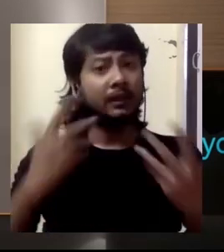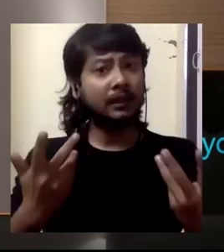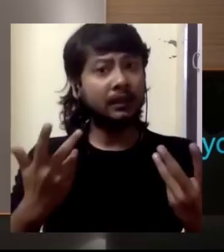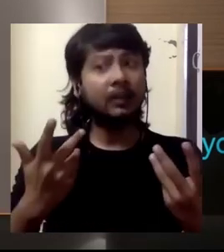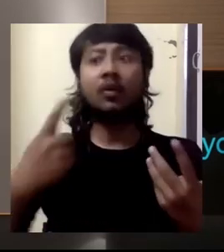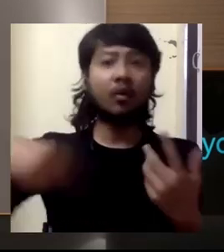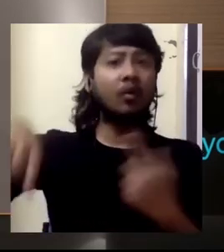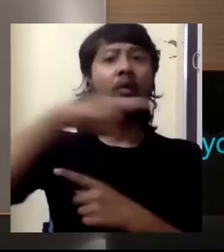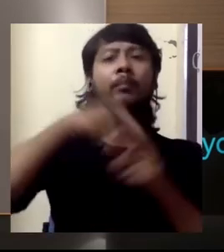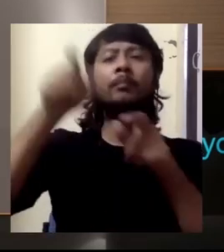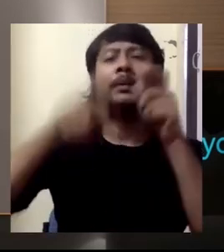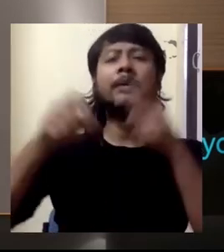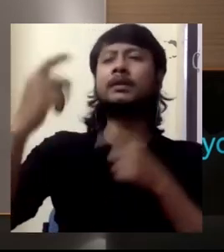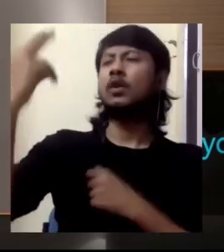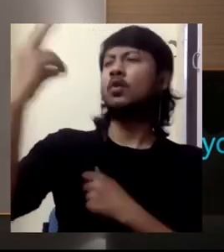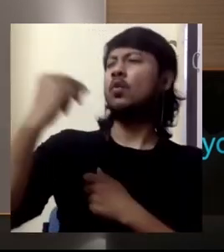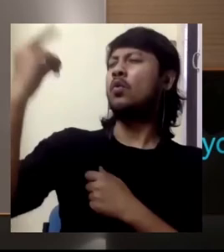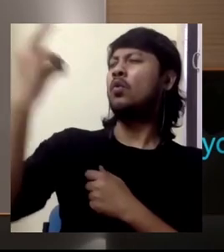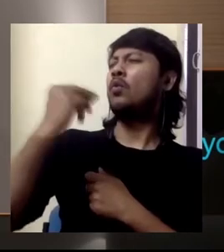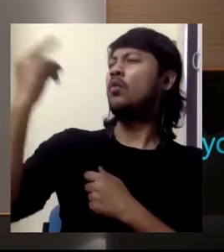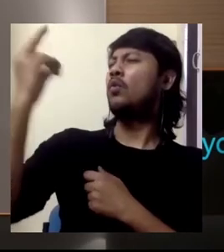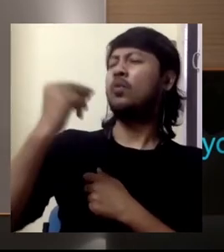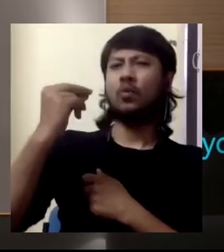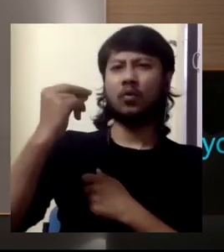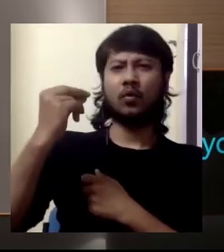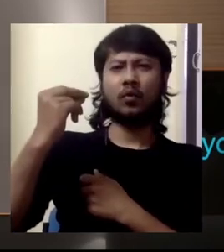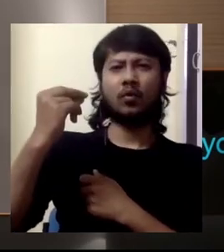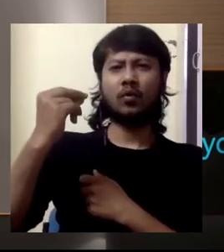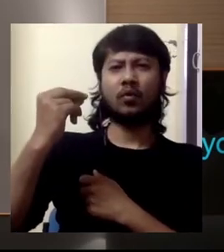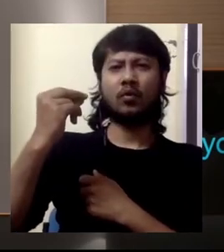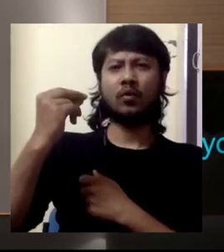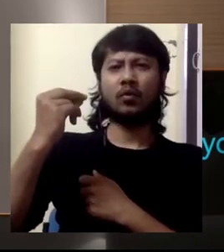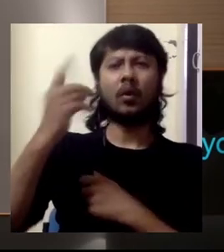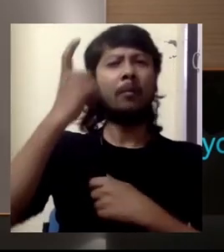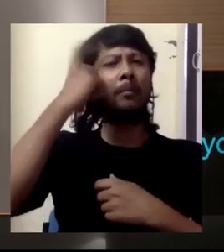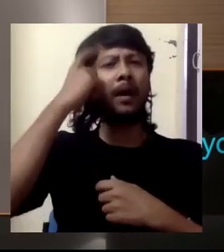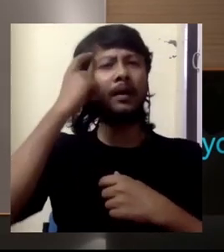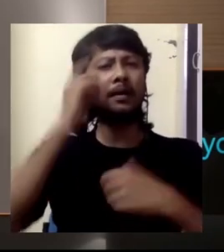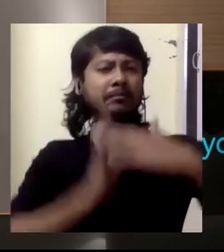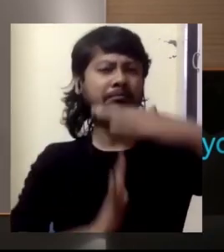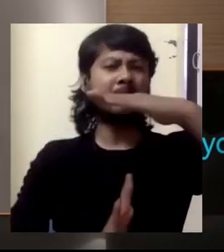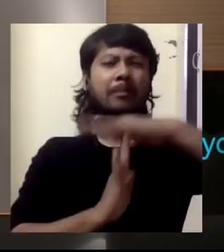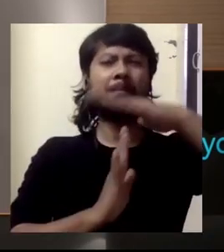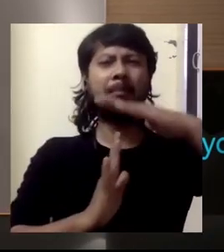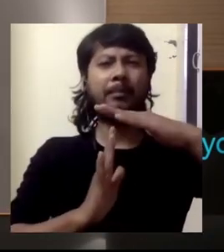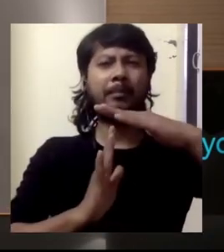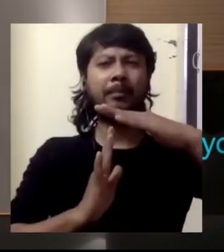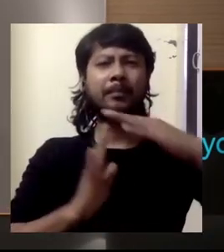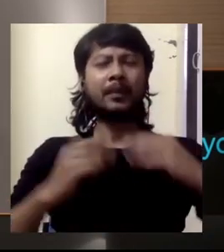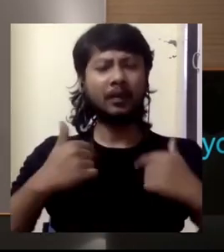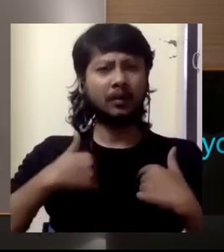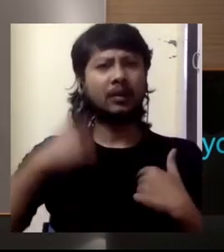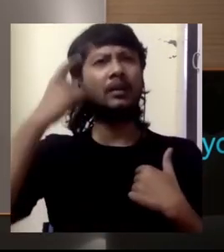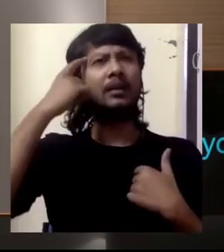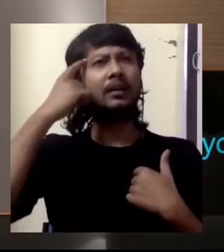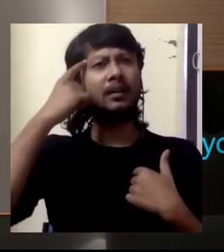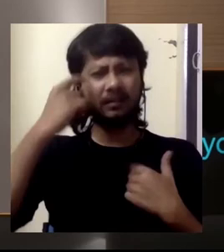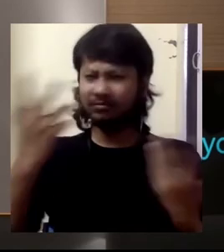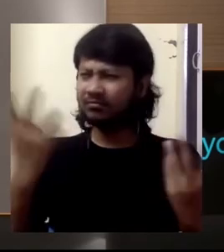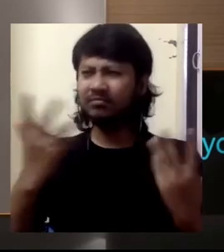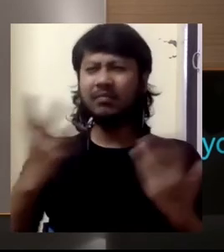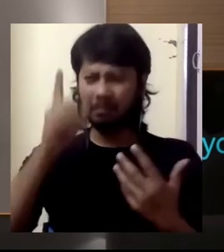through. And ask ourselves, is it not worth trying? Is it not worth giving ourselves another